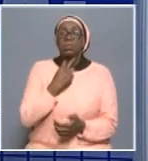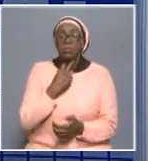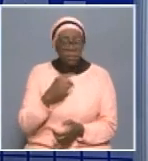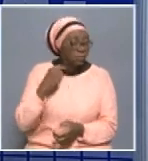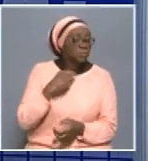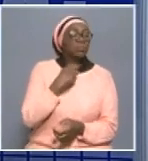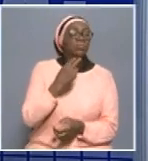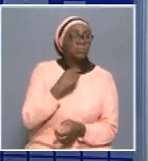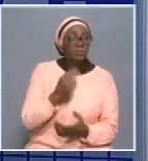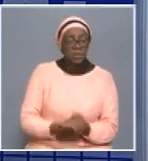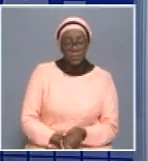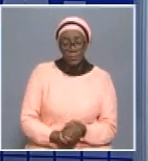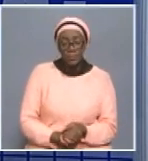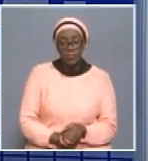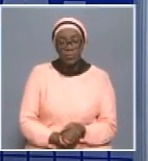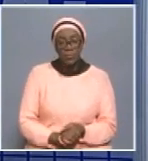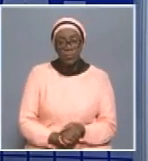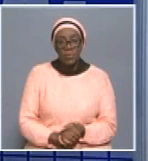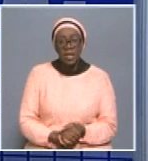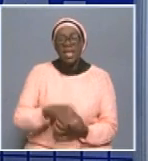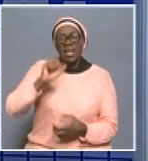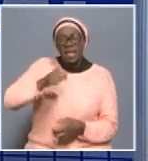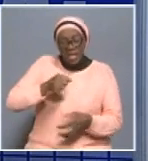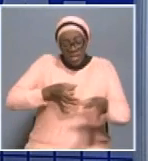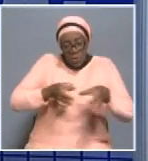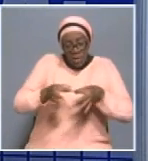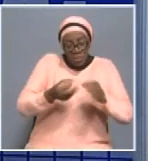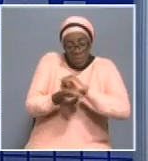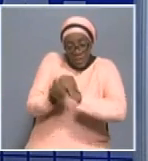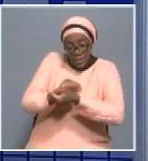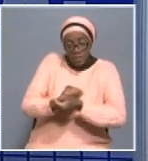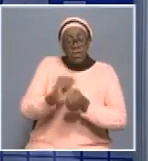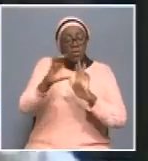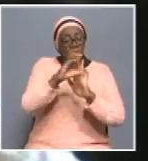What can you make of the amendment as is right now?